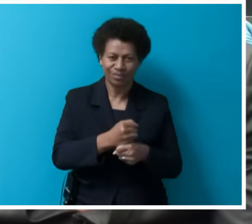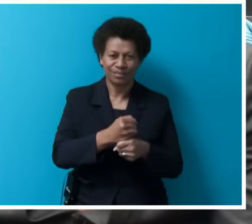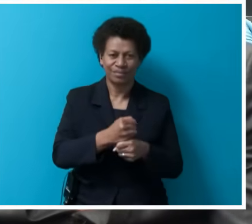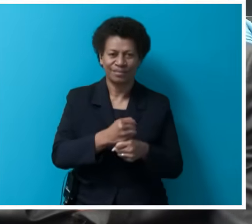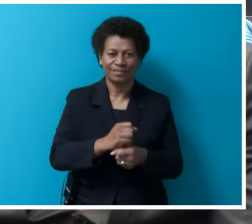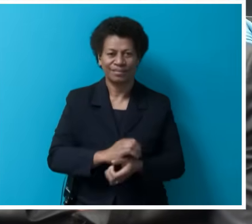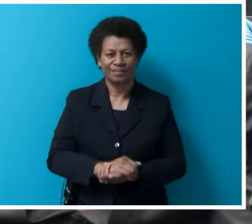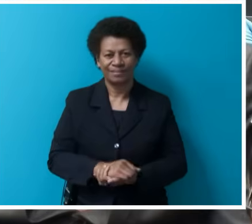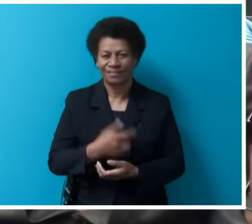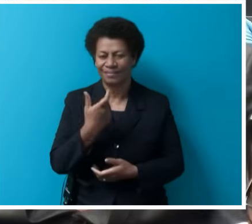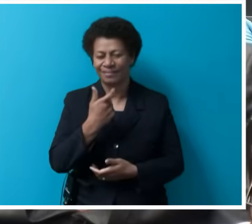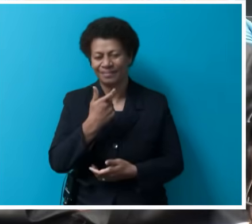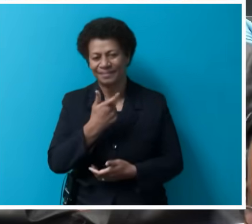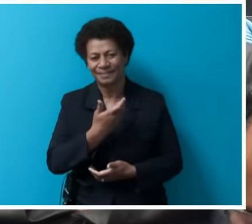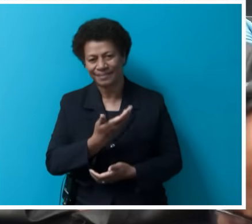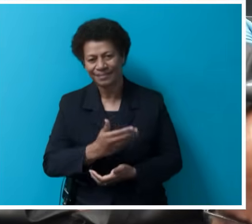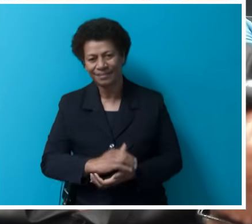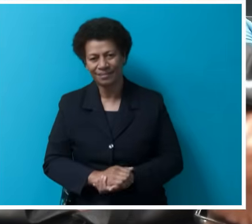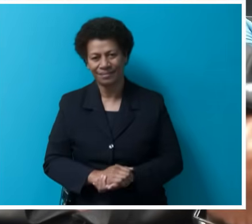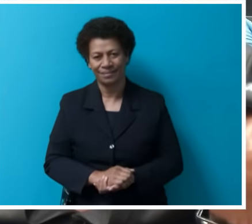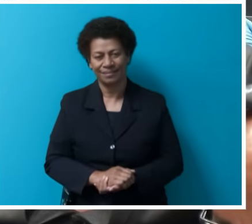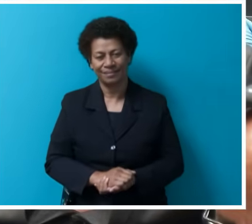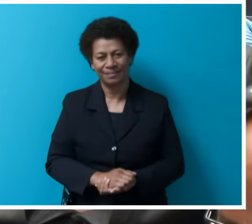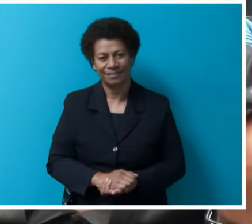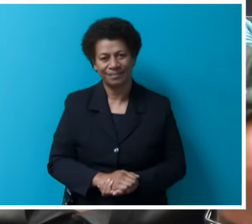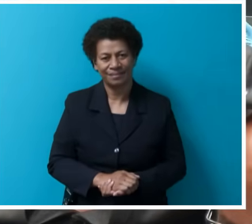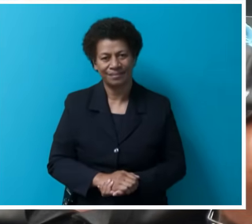budget that has